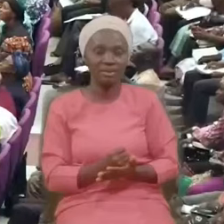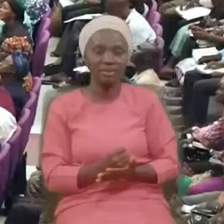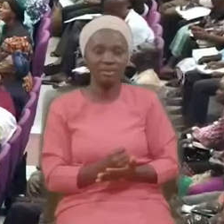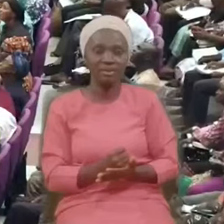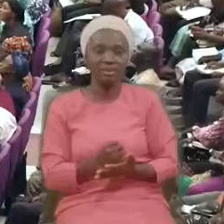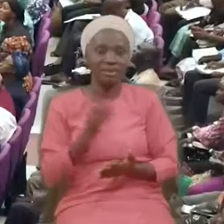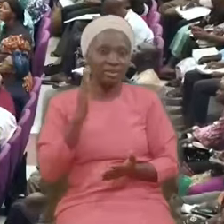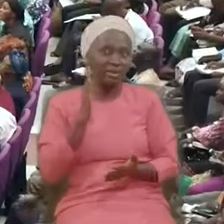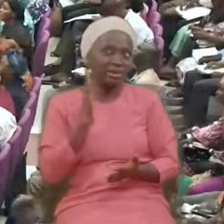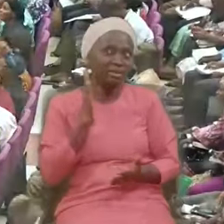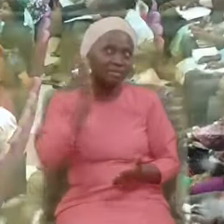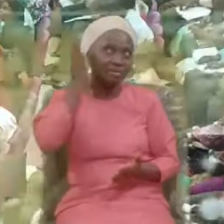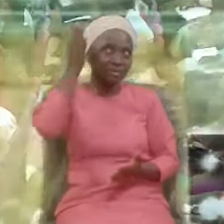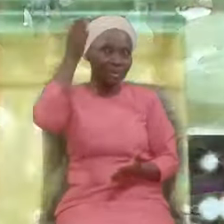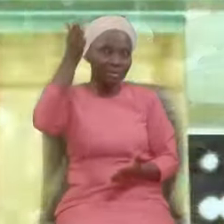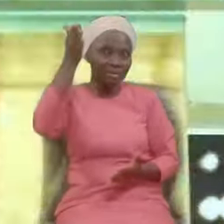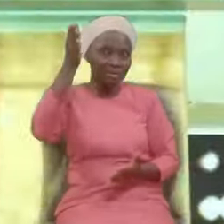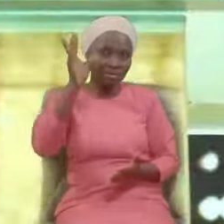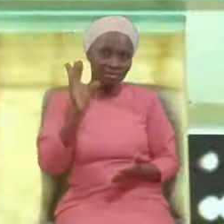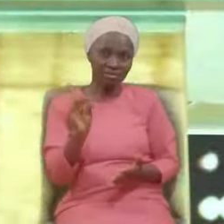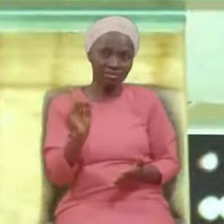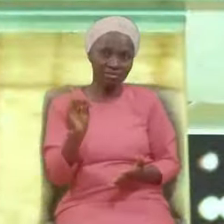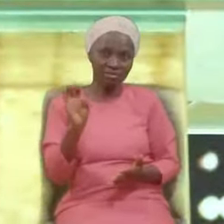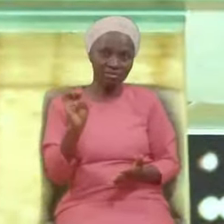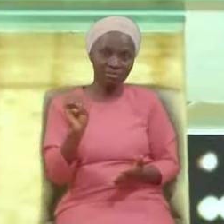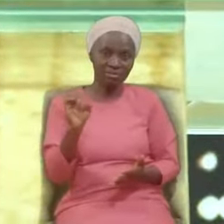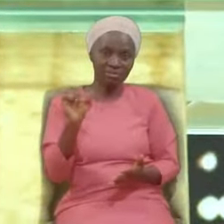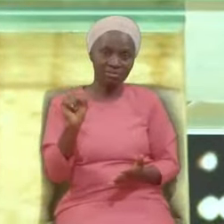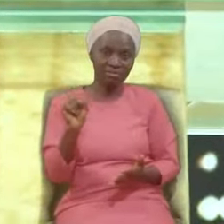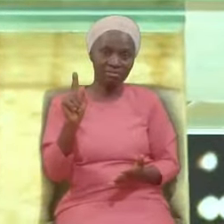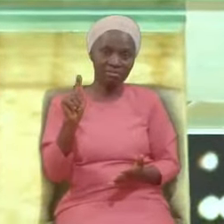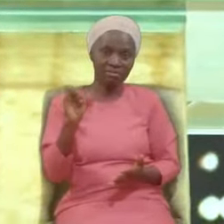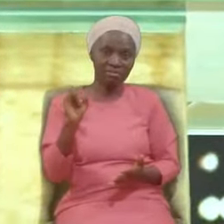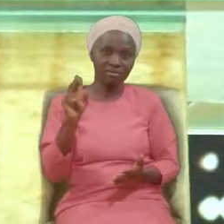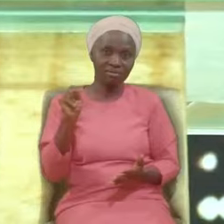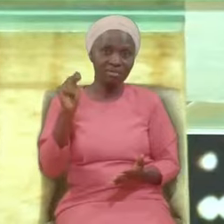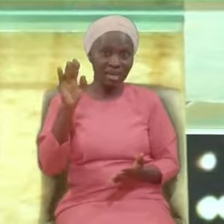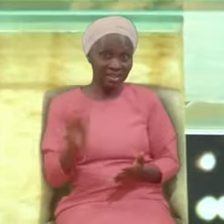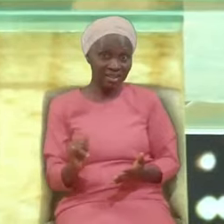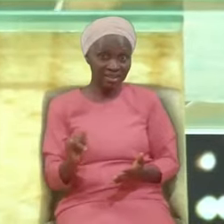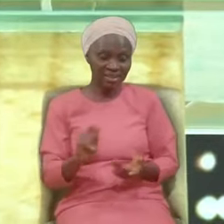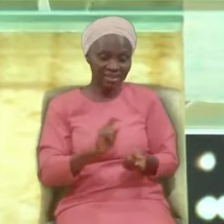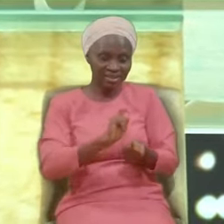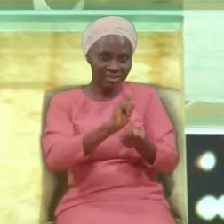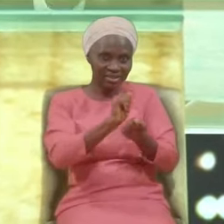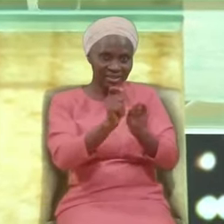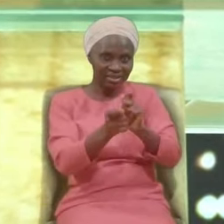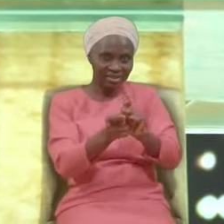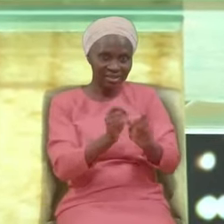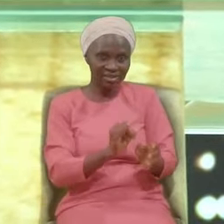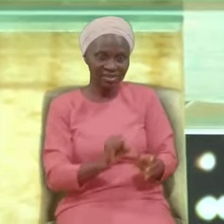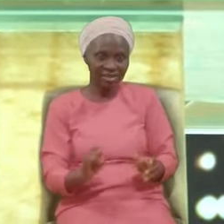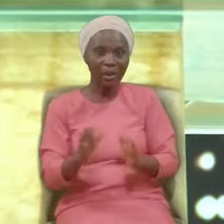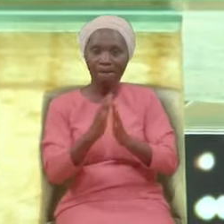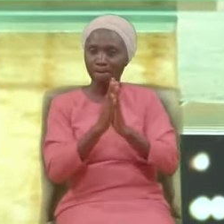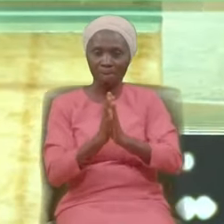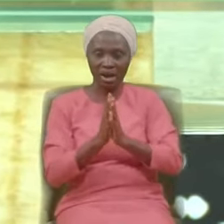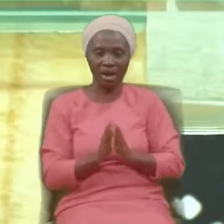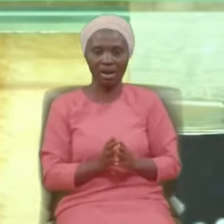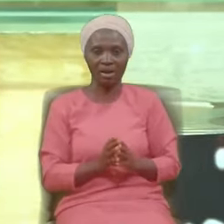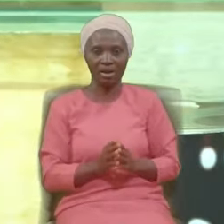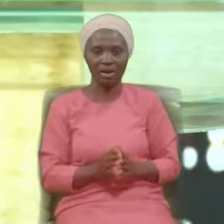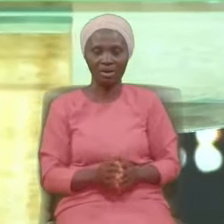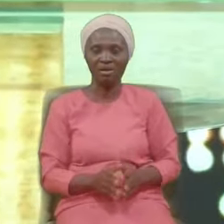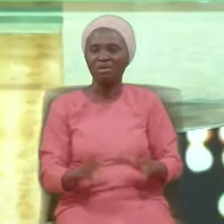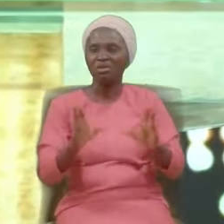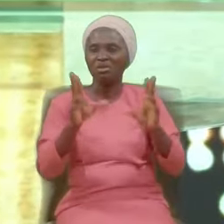Destiny changing prayer. Destiny changing prayer. No bad